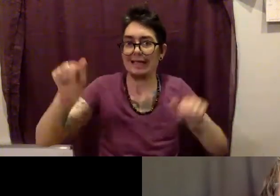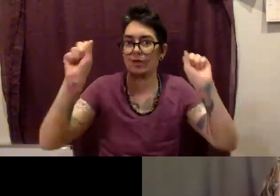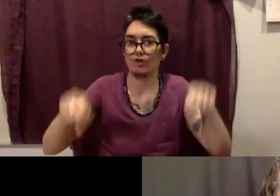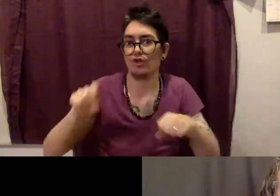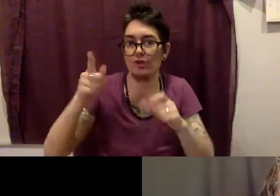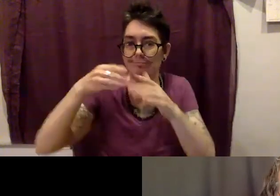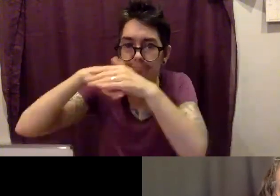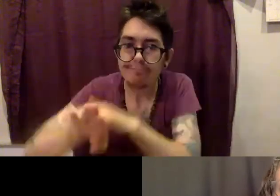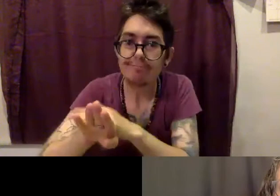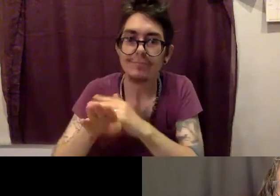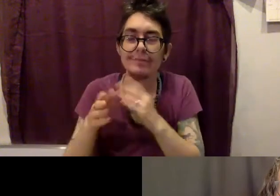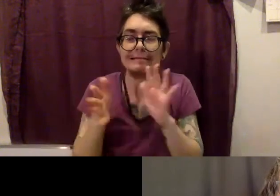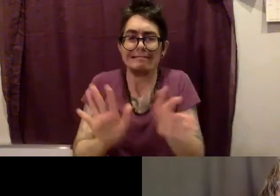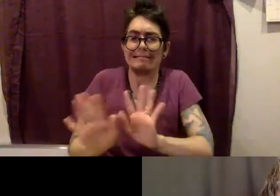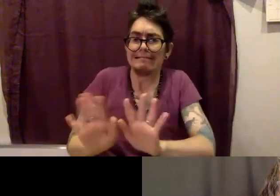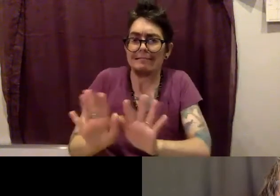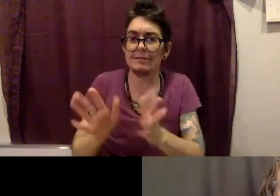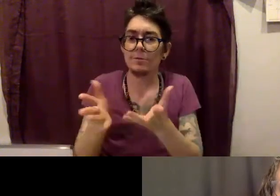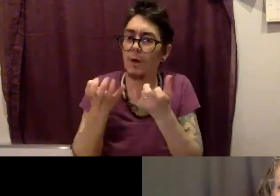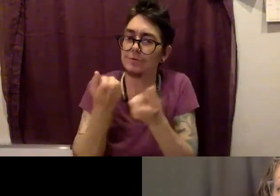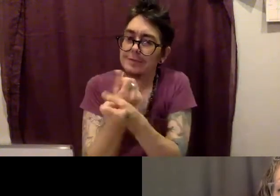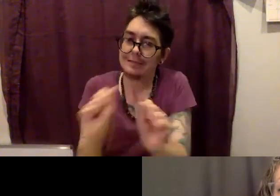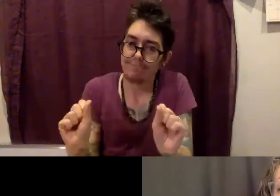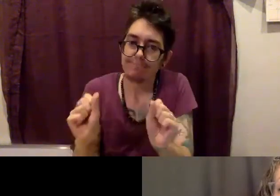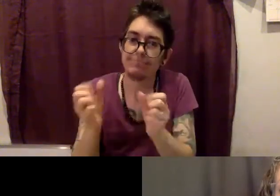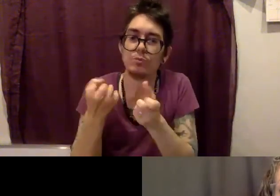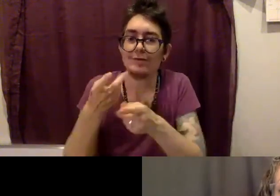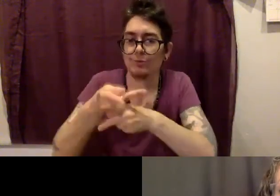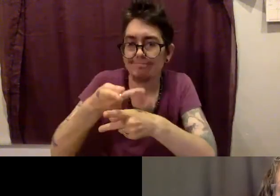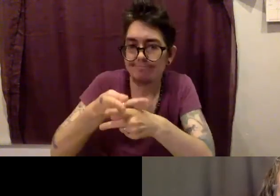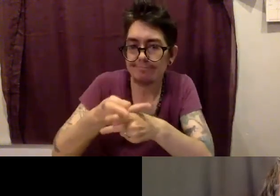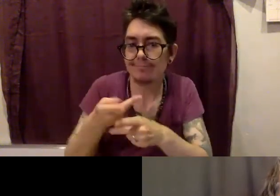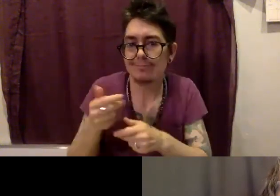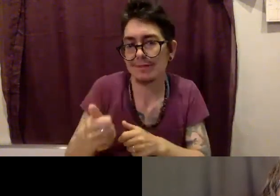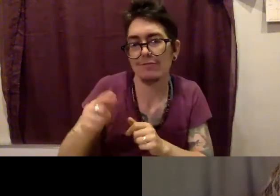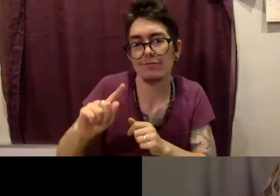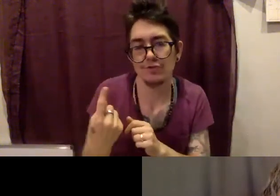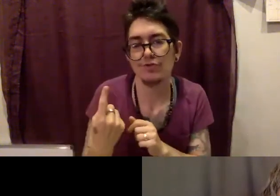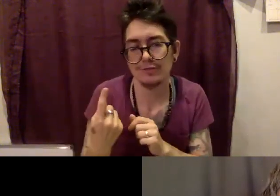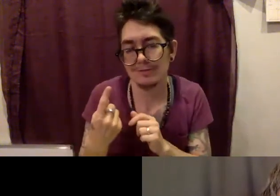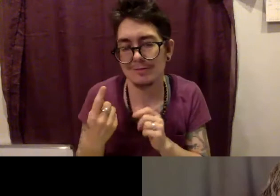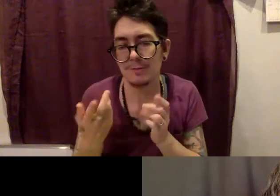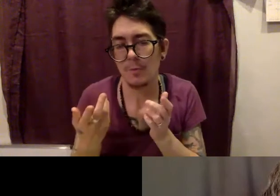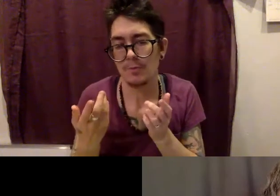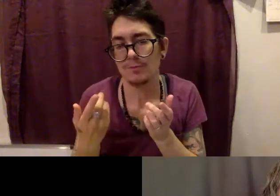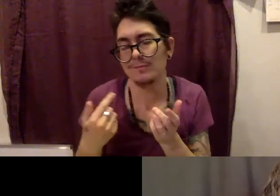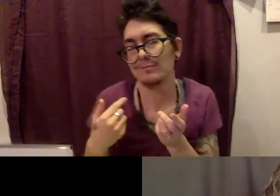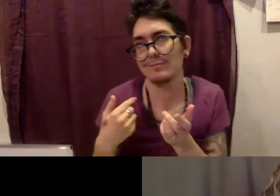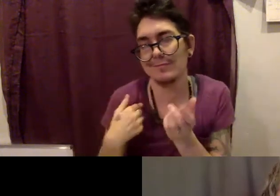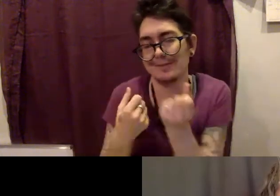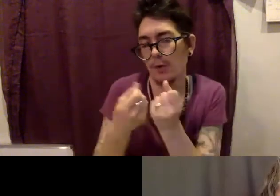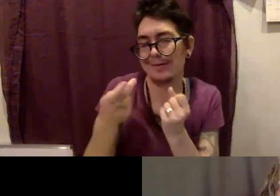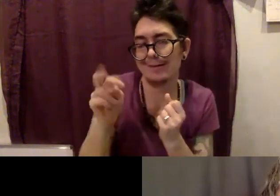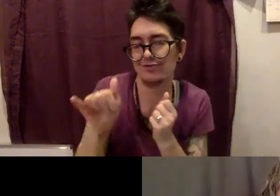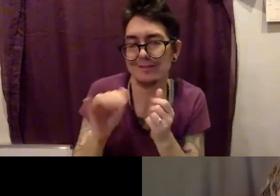The door is always there for you. But if you open up the door to just any old one, it's important to just be a little more discerning